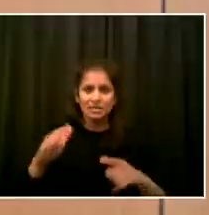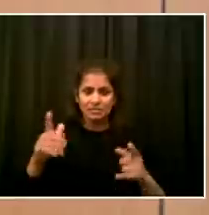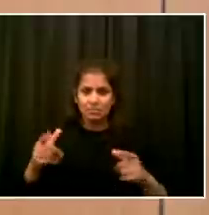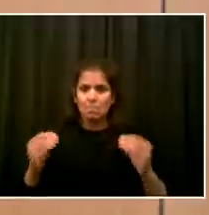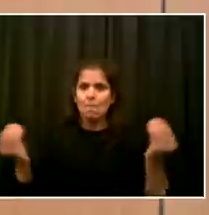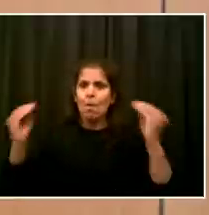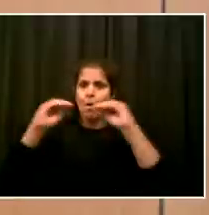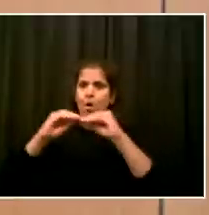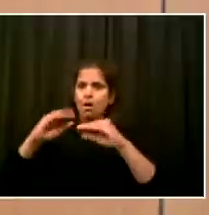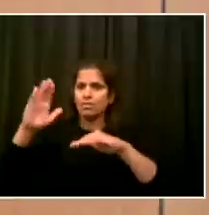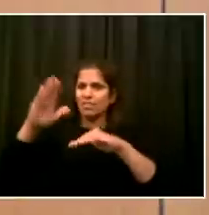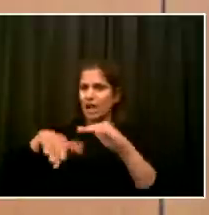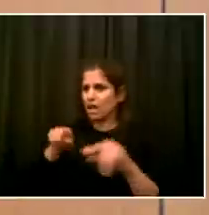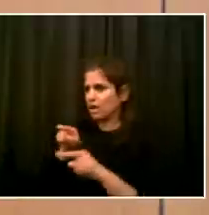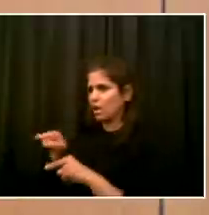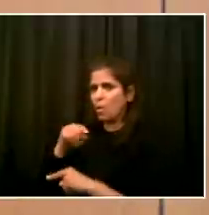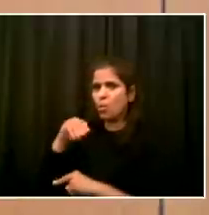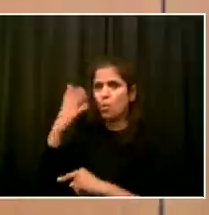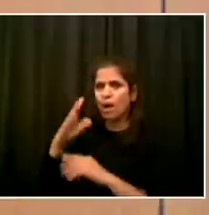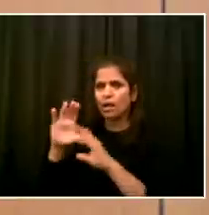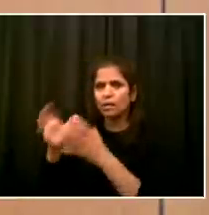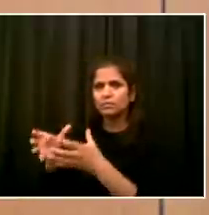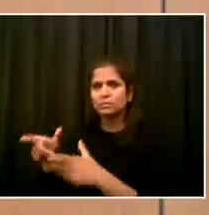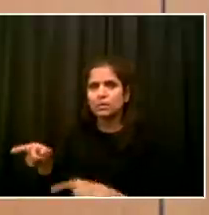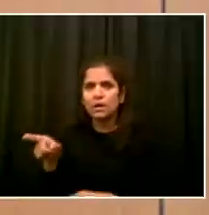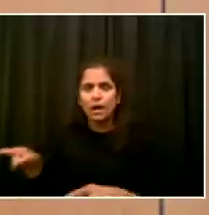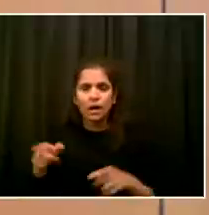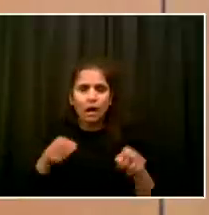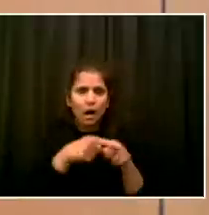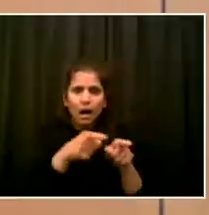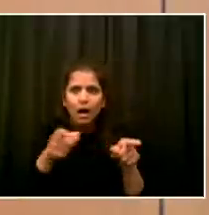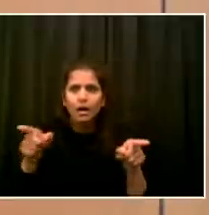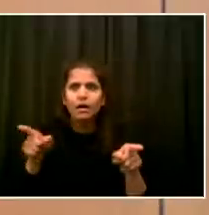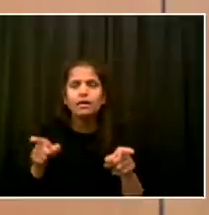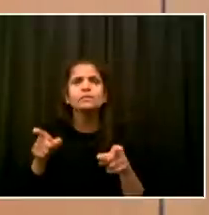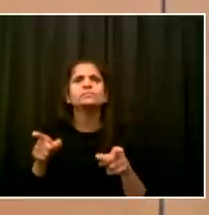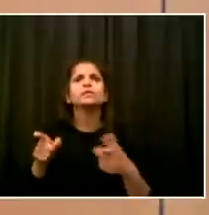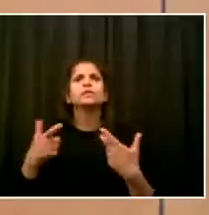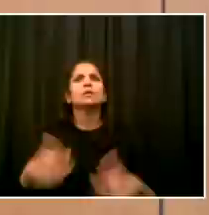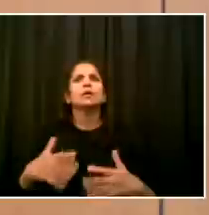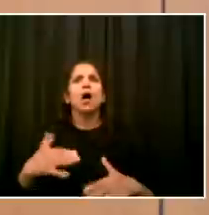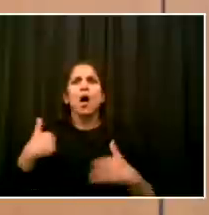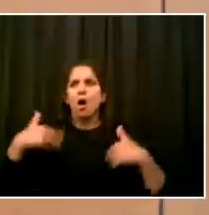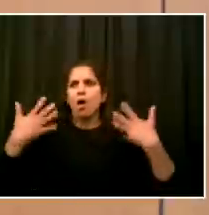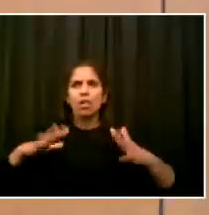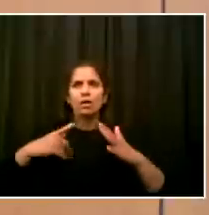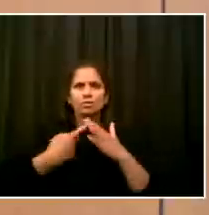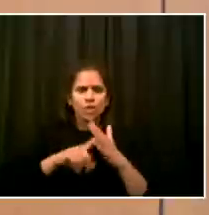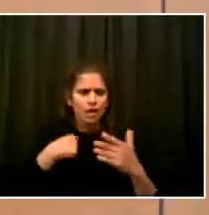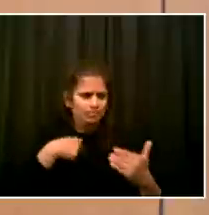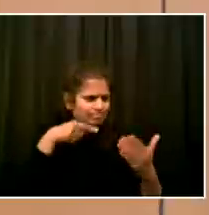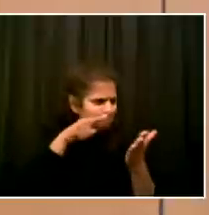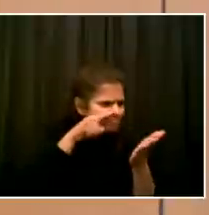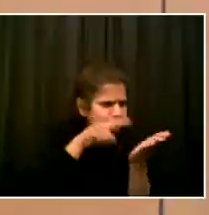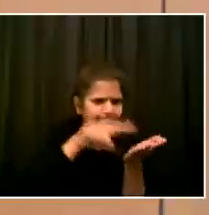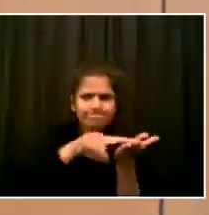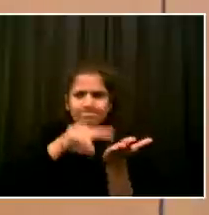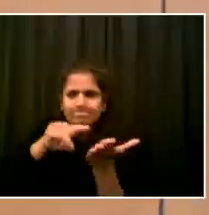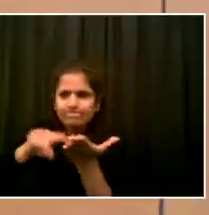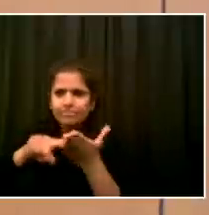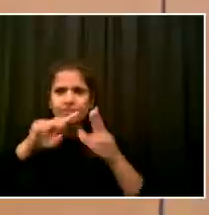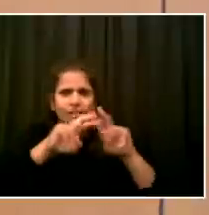this administration, to addressing those underlying drivers. The reality is that during